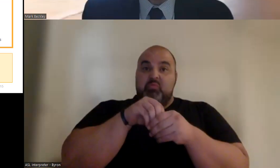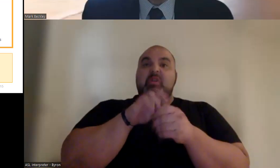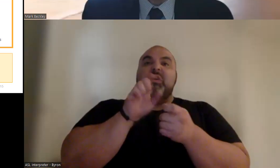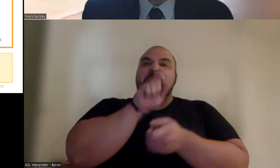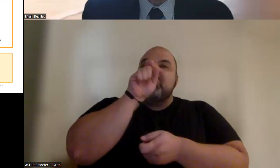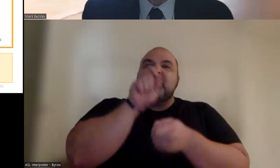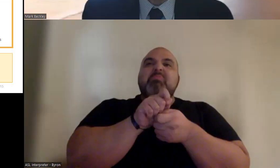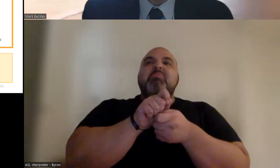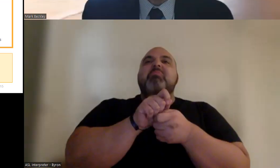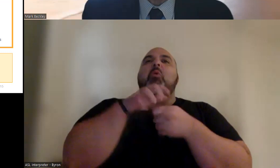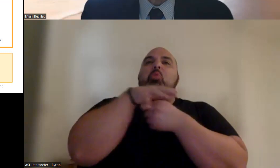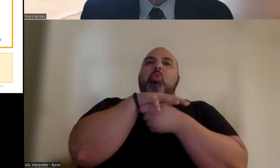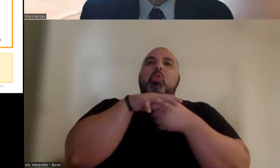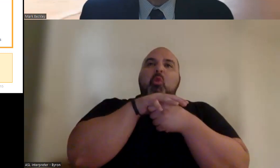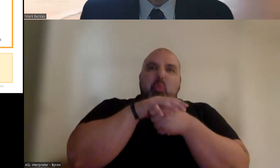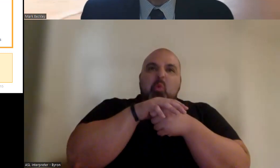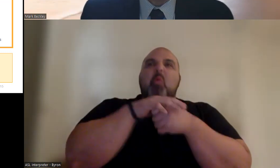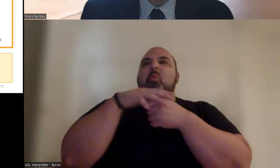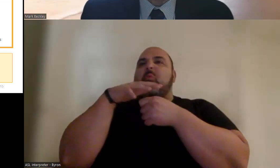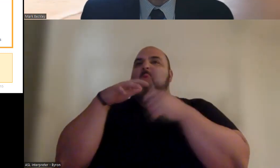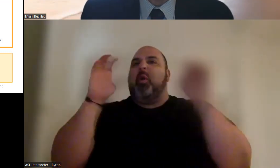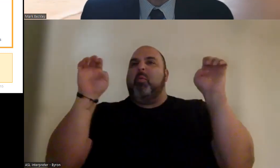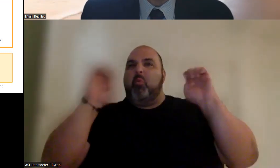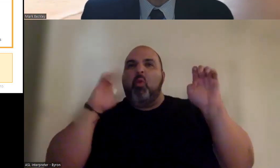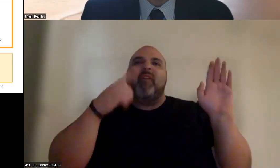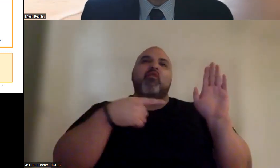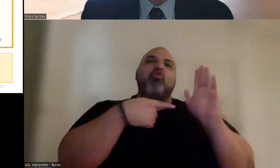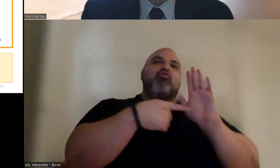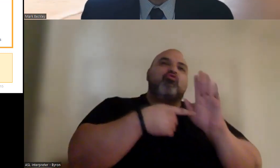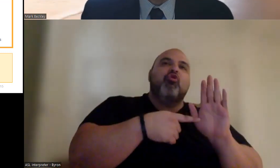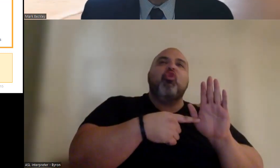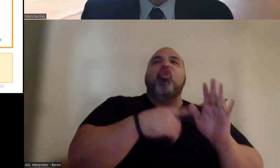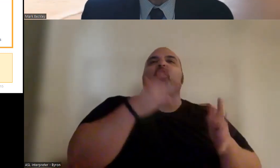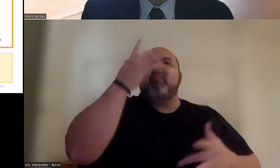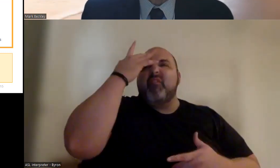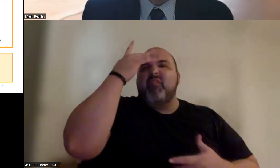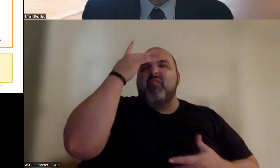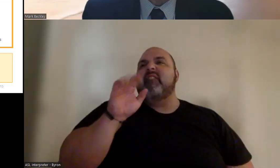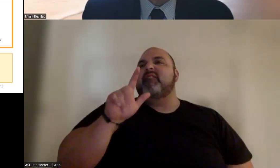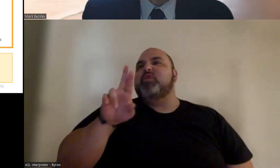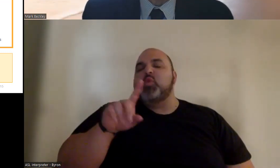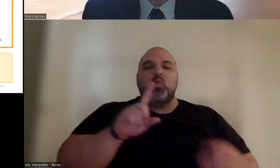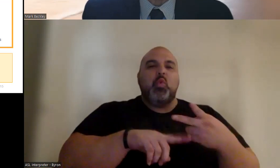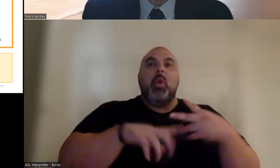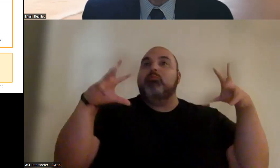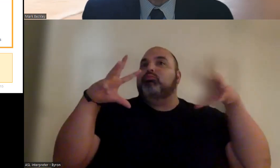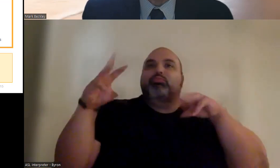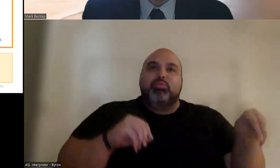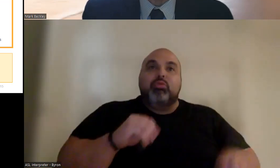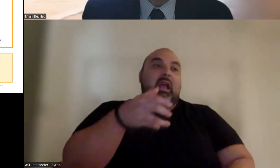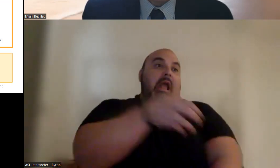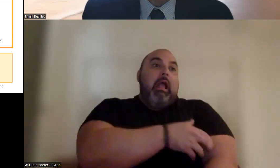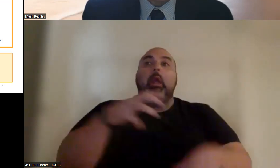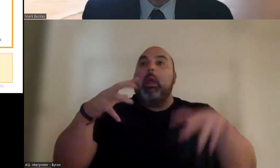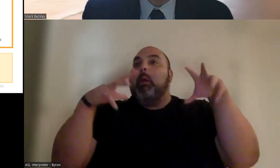local regional emergencies, for example, local flu outbreaks, blackouts, power surge failures, and